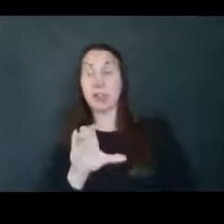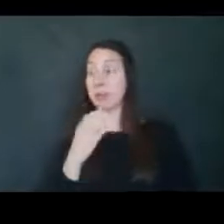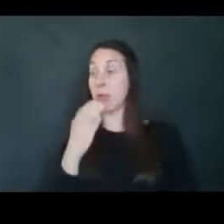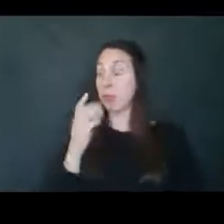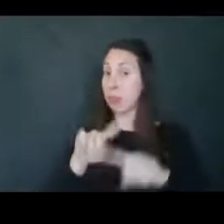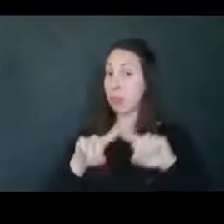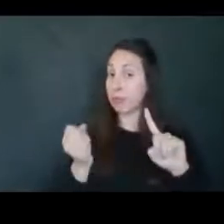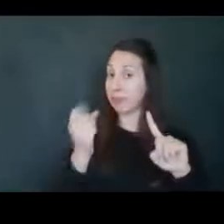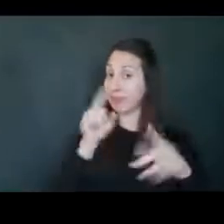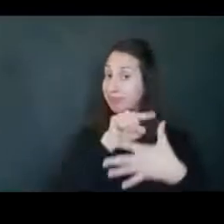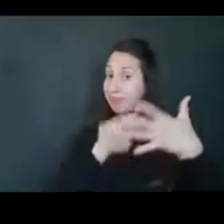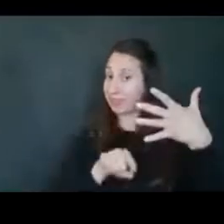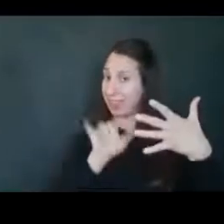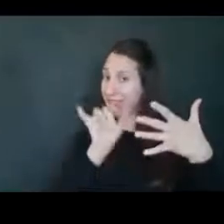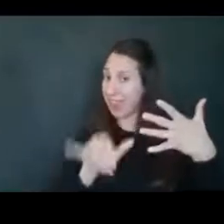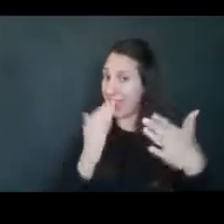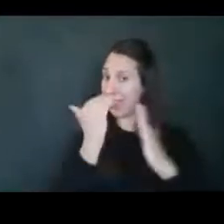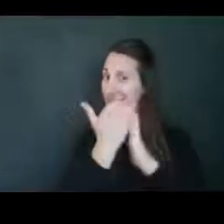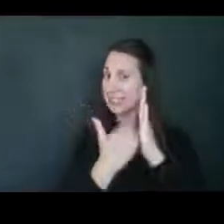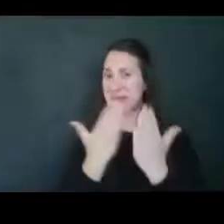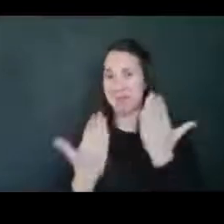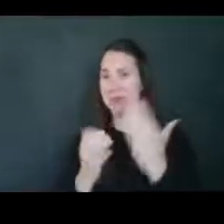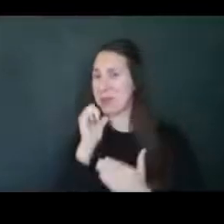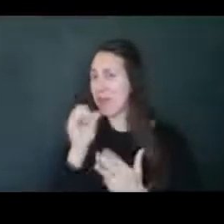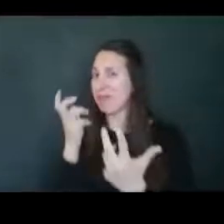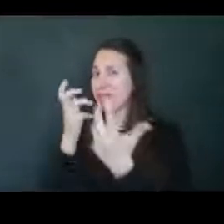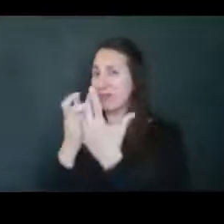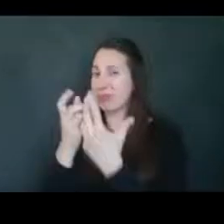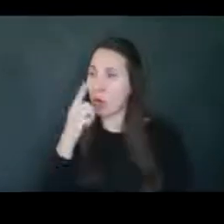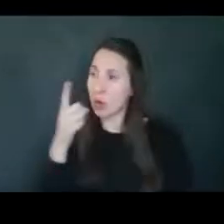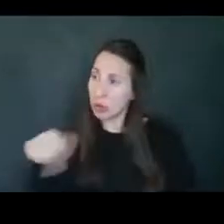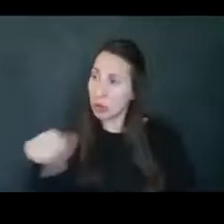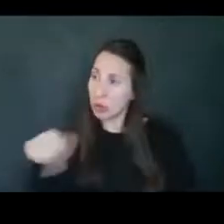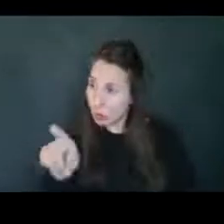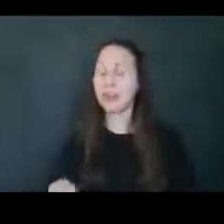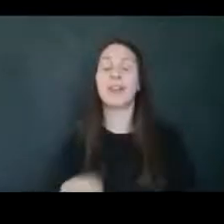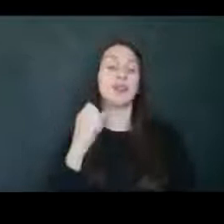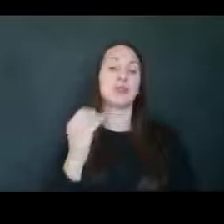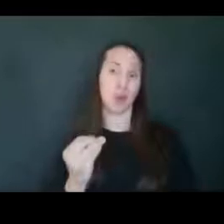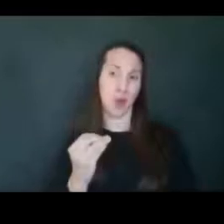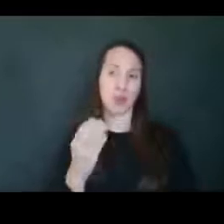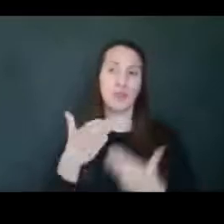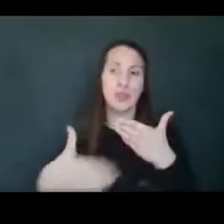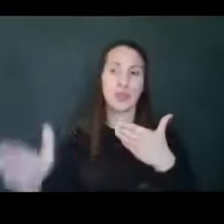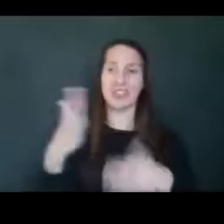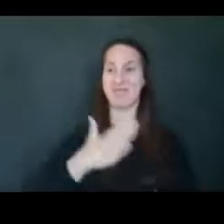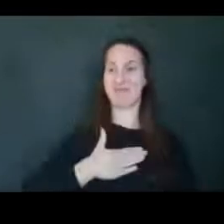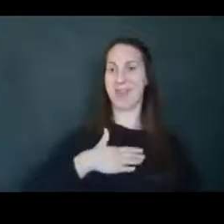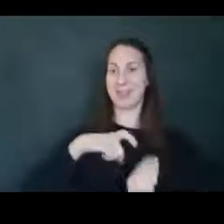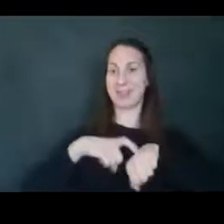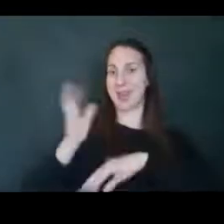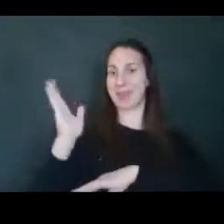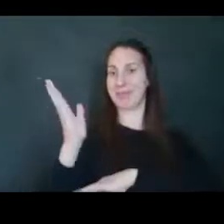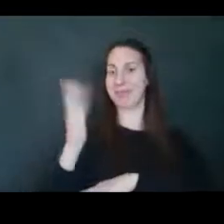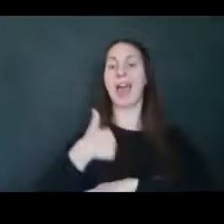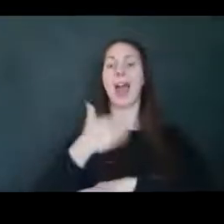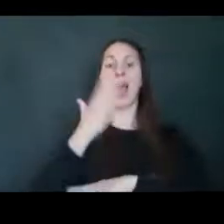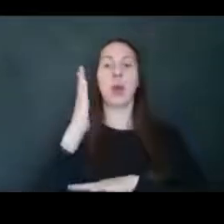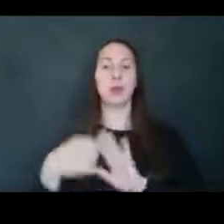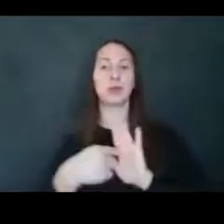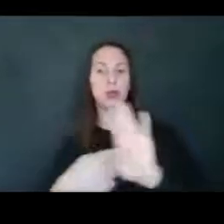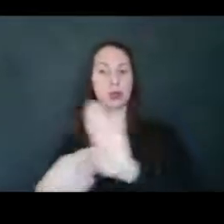organization. So let's spend the rest of my airtime with some suggestions on how